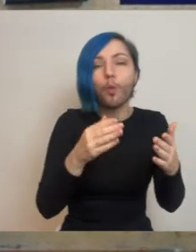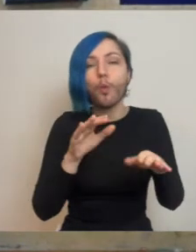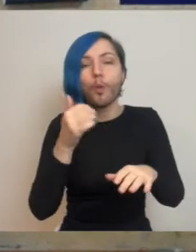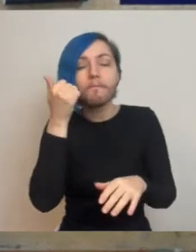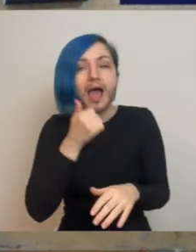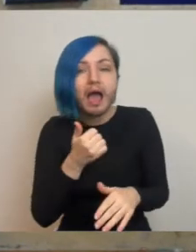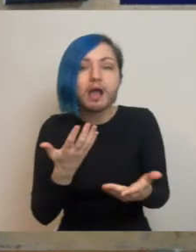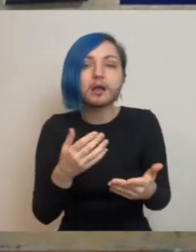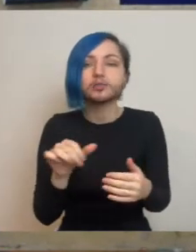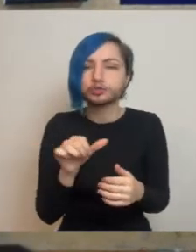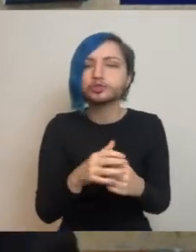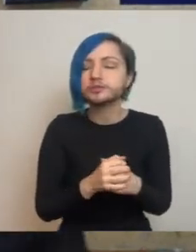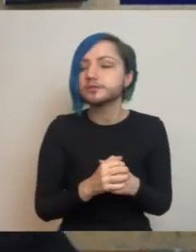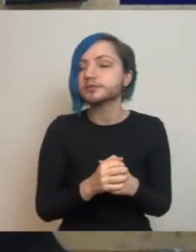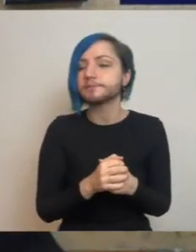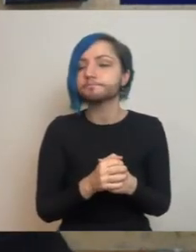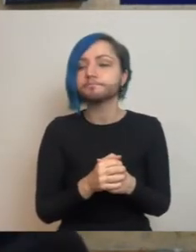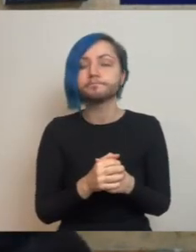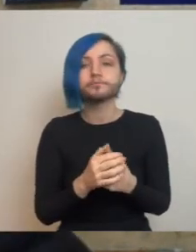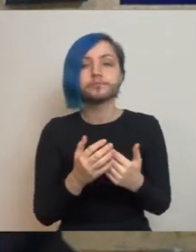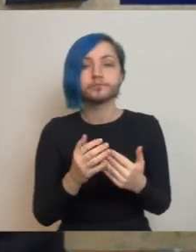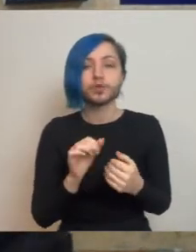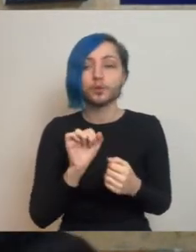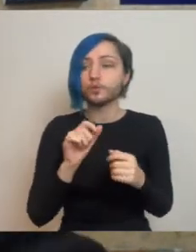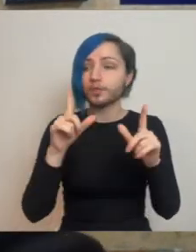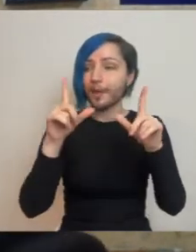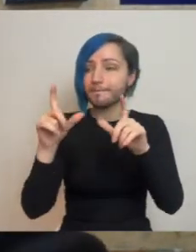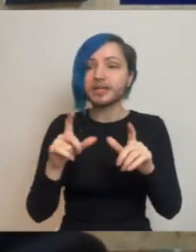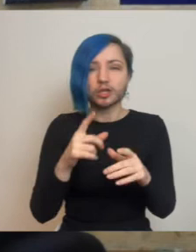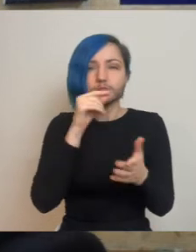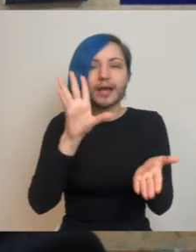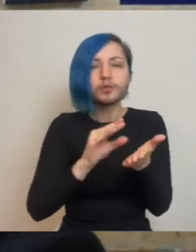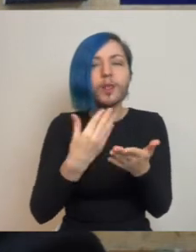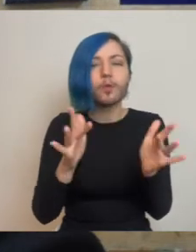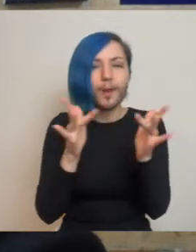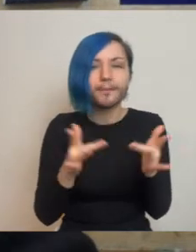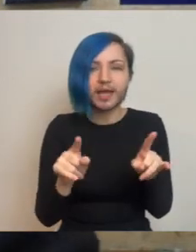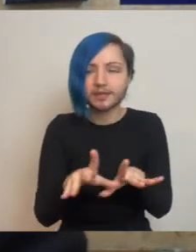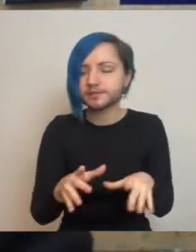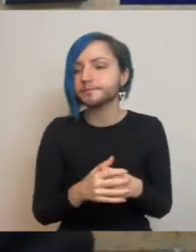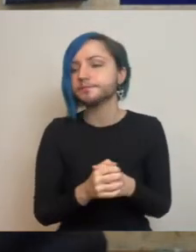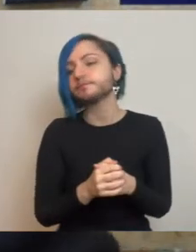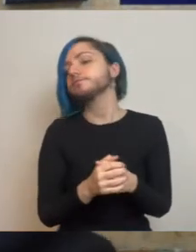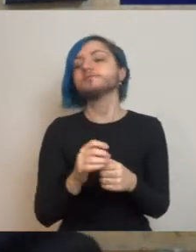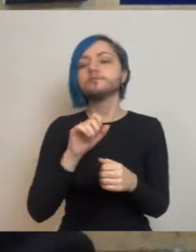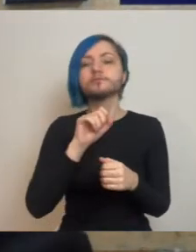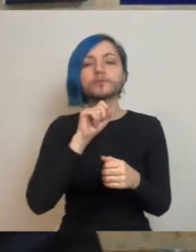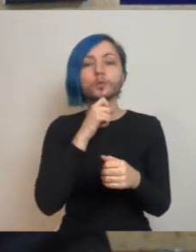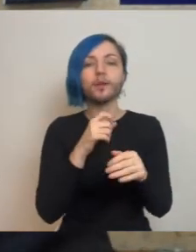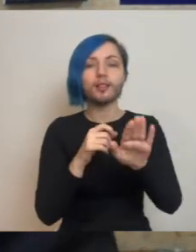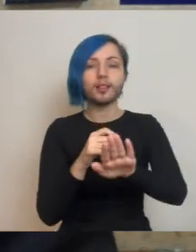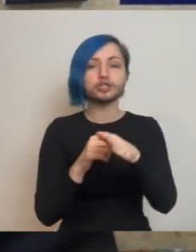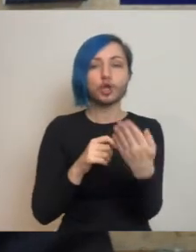And what you're going to do with your picture, these are available on the website as well. You're just going to coat the back of the